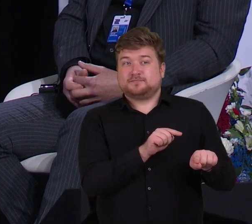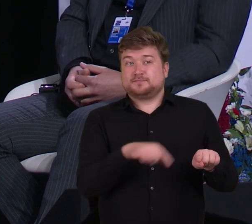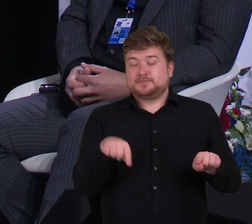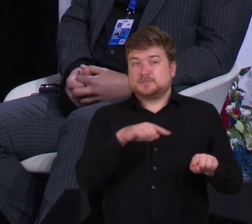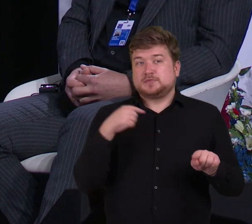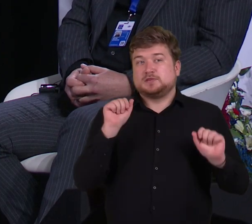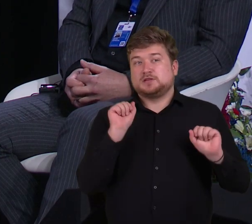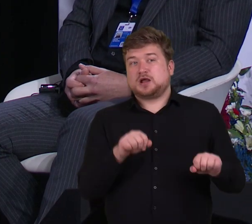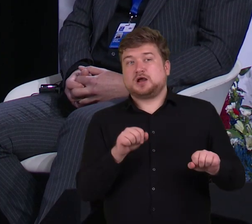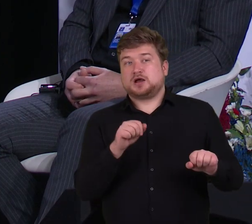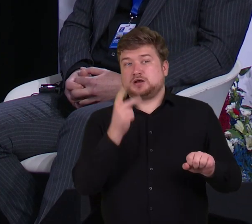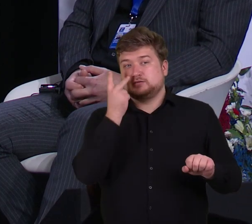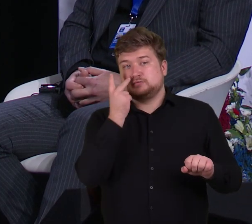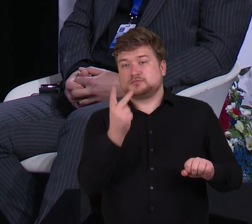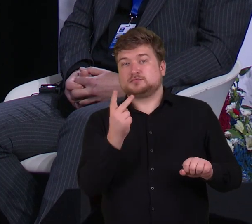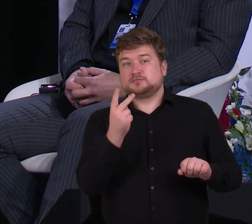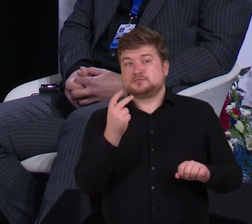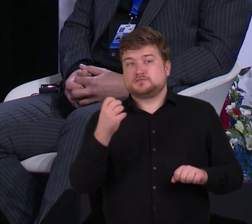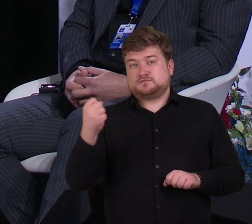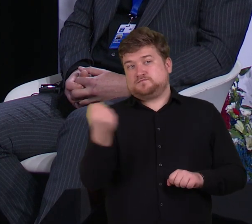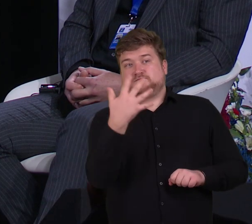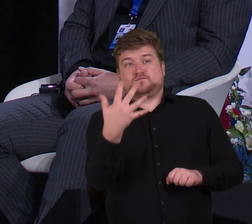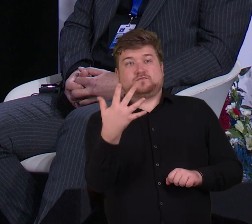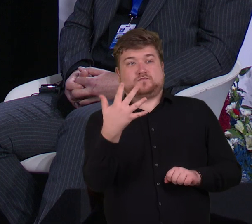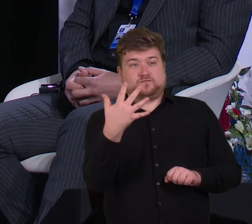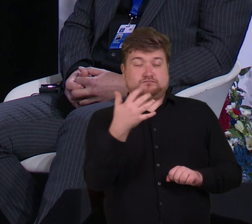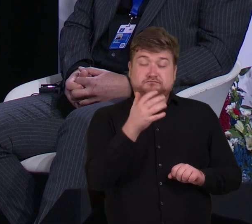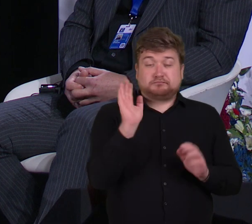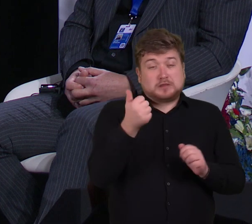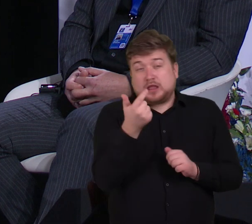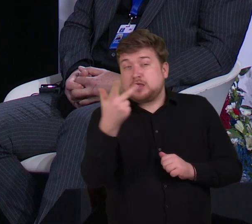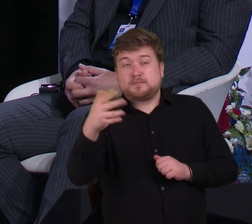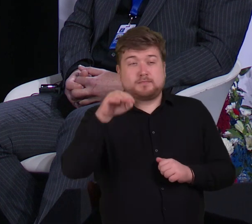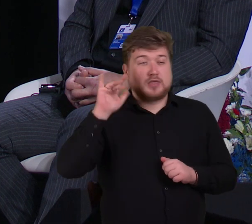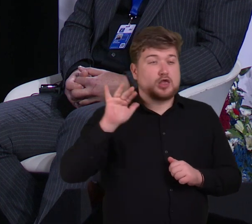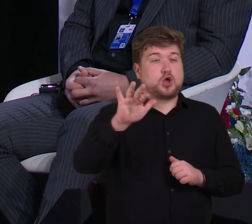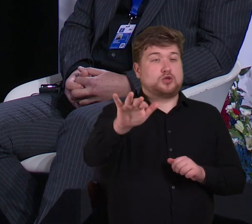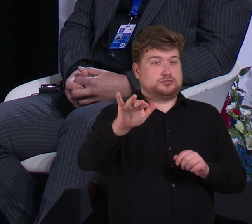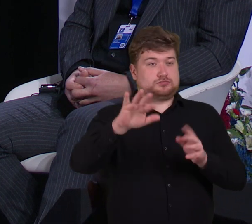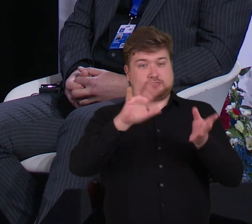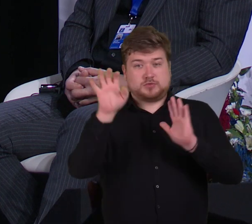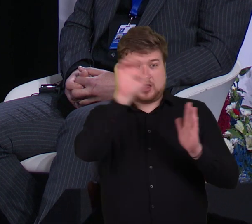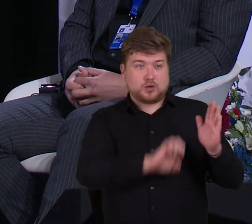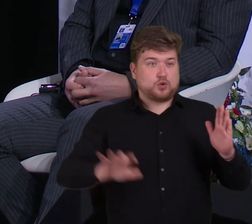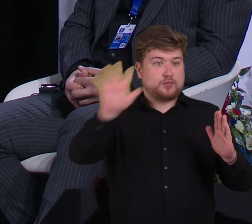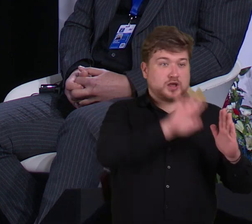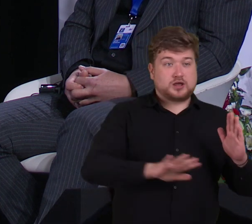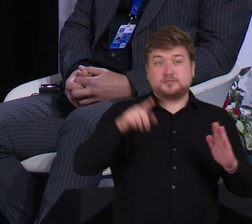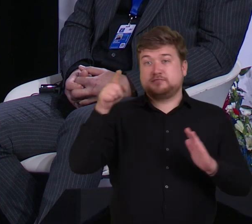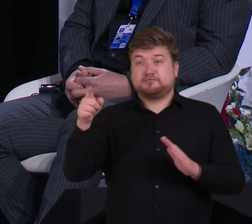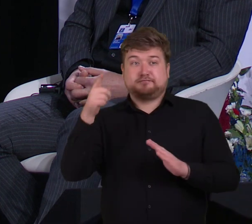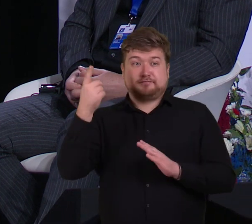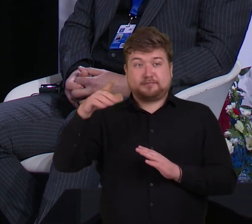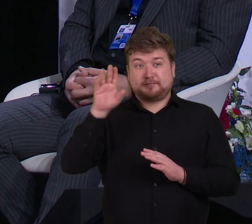Europe. It's Paris, it's maybe Berlin, it's Warsaw. But on a really top level, compared to cities